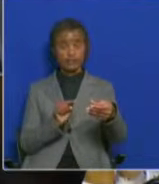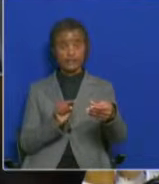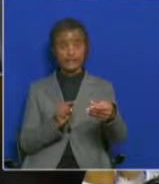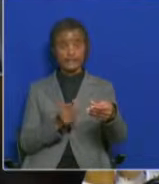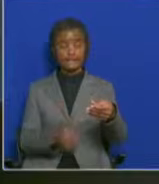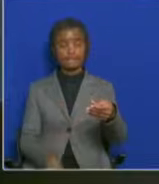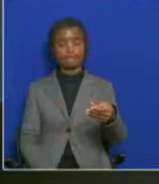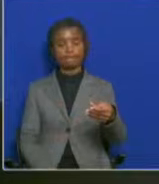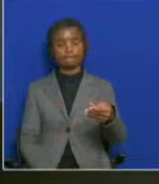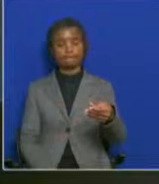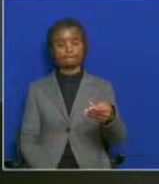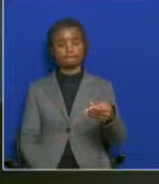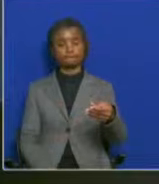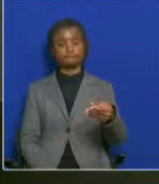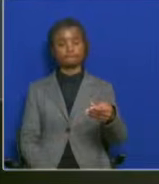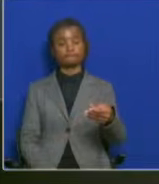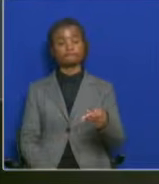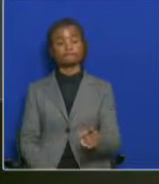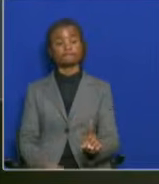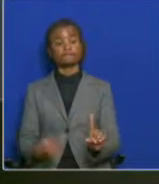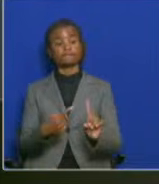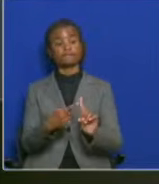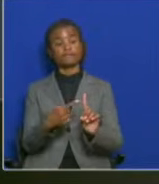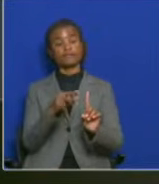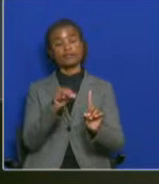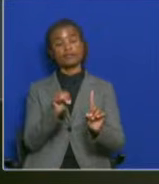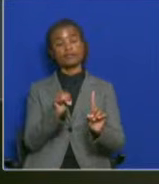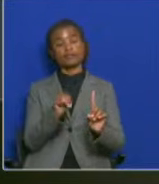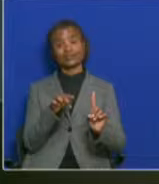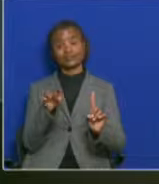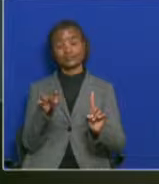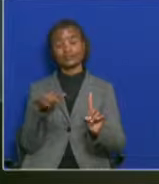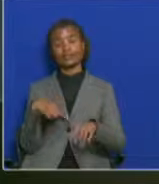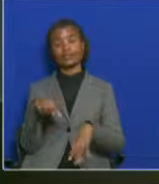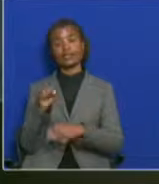And Mr. Mazzotti's affidavit is at page 16 of that file.